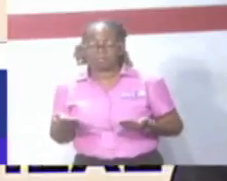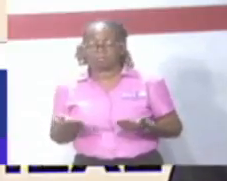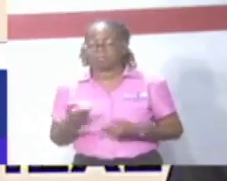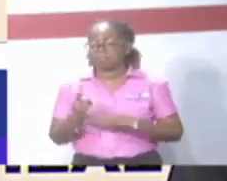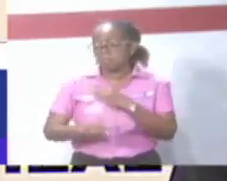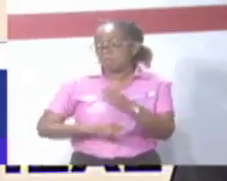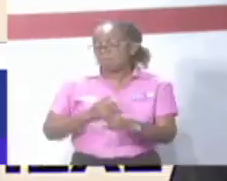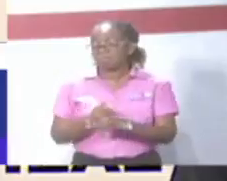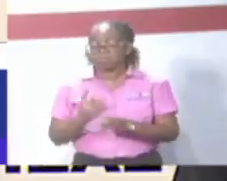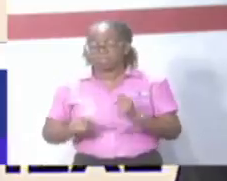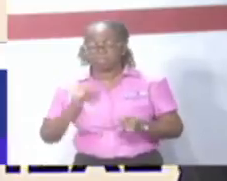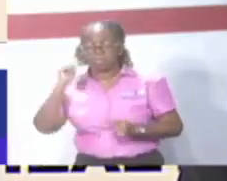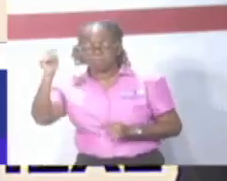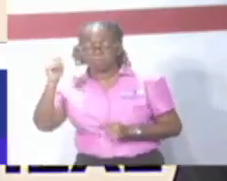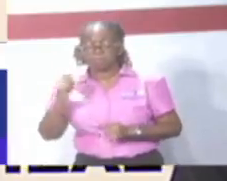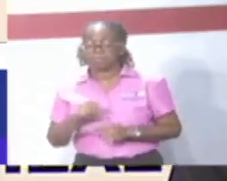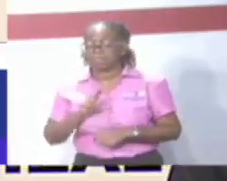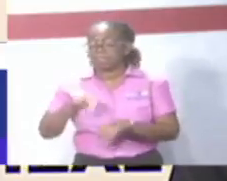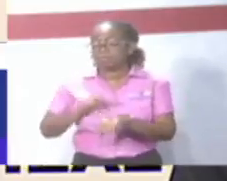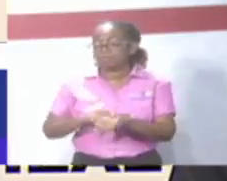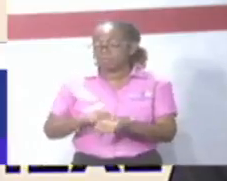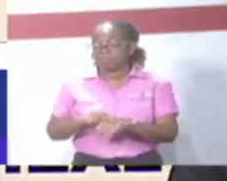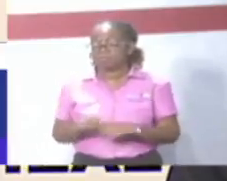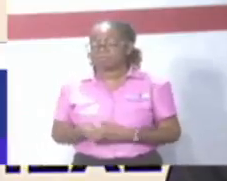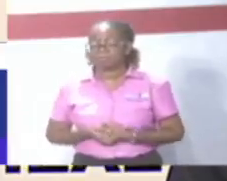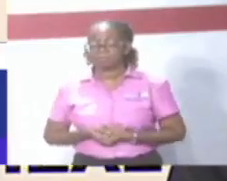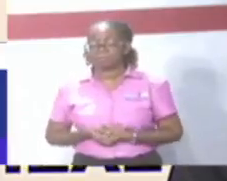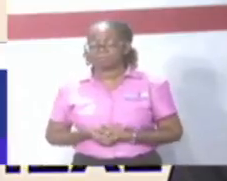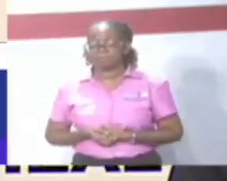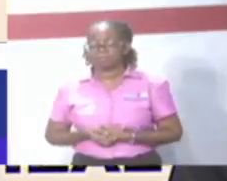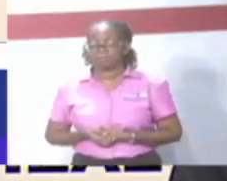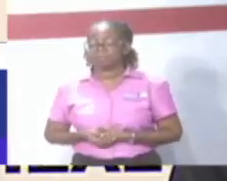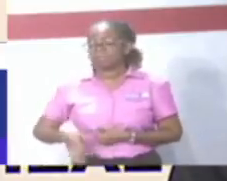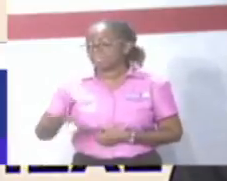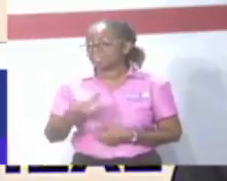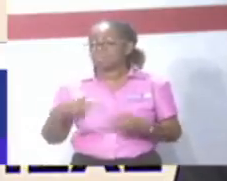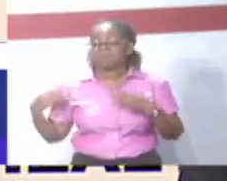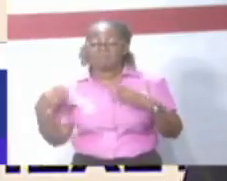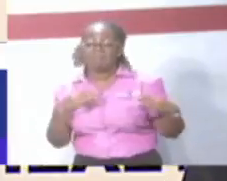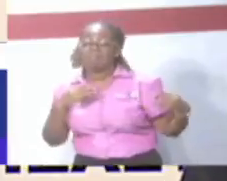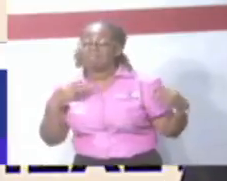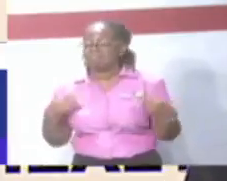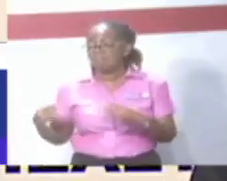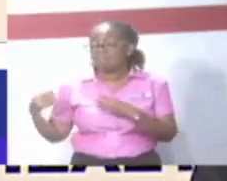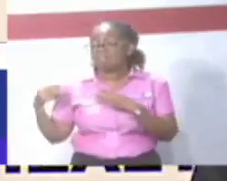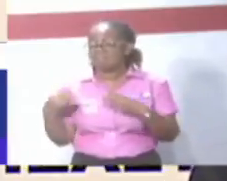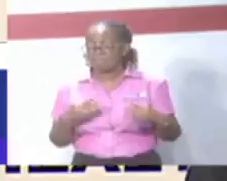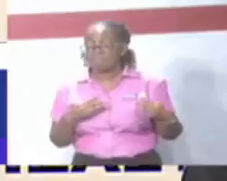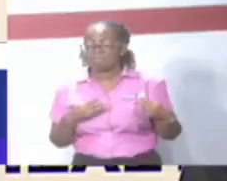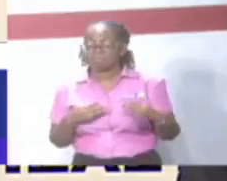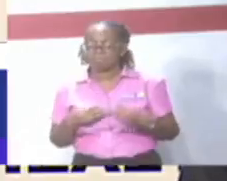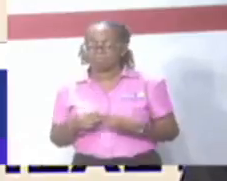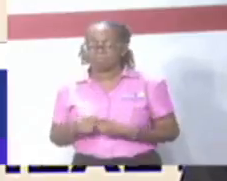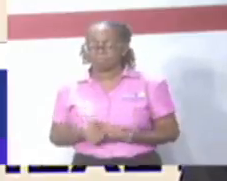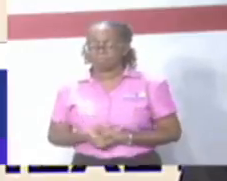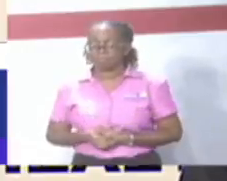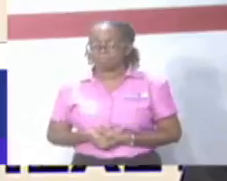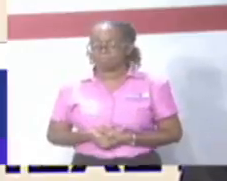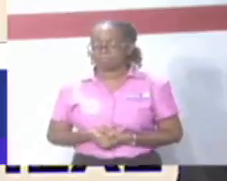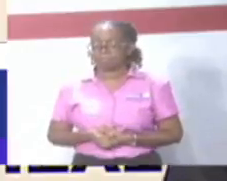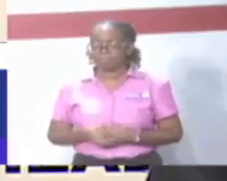when, those of us who can remember this far, when the Nazi army invaded